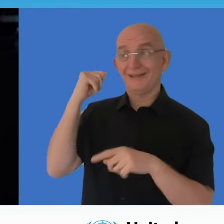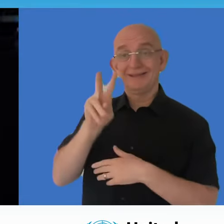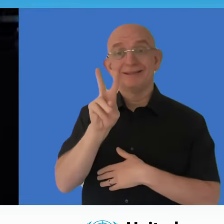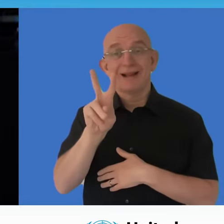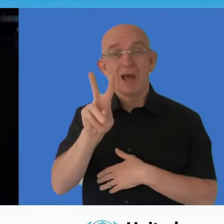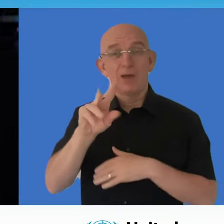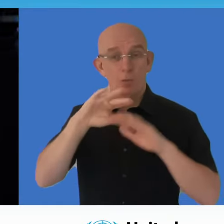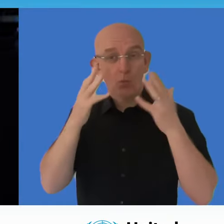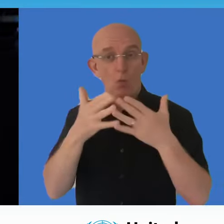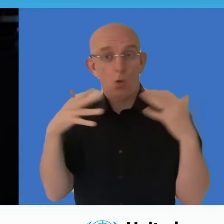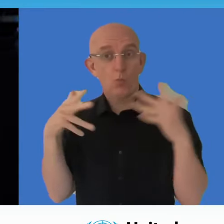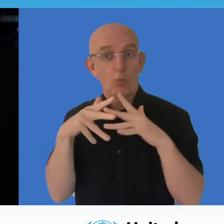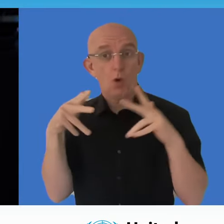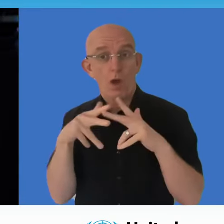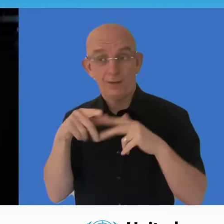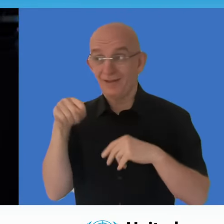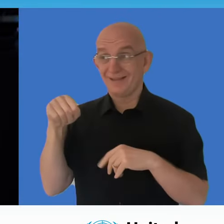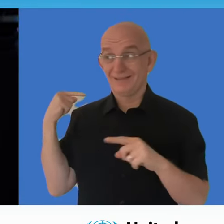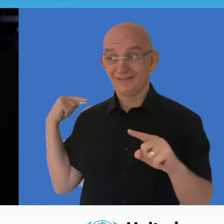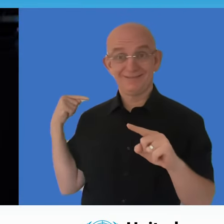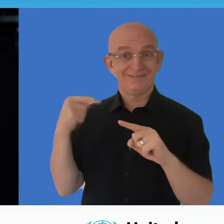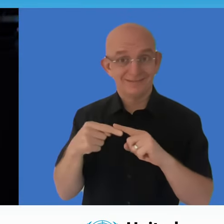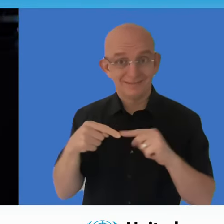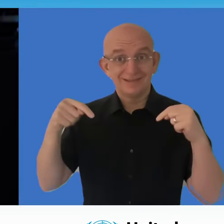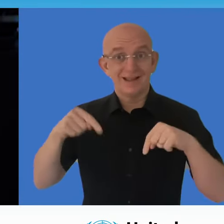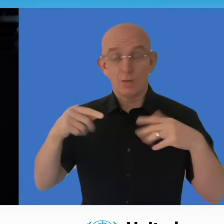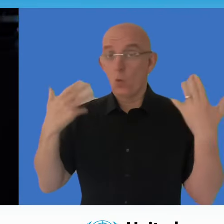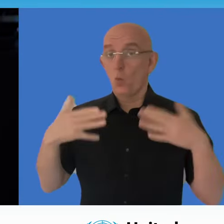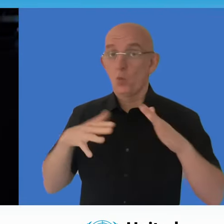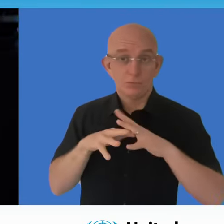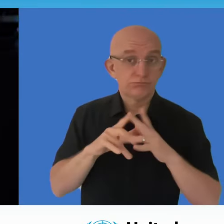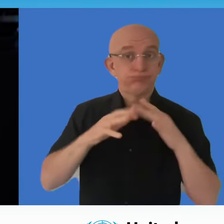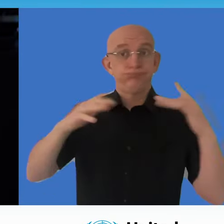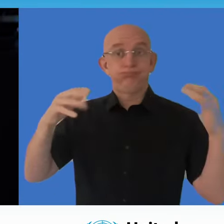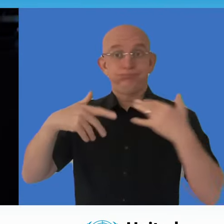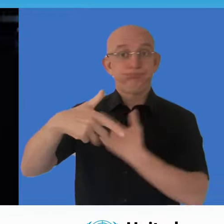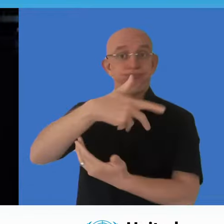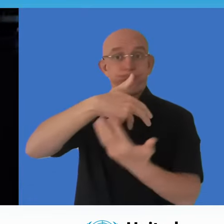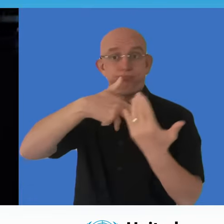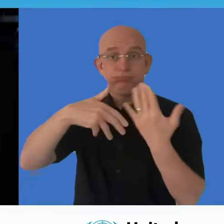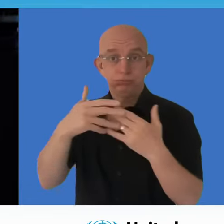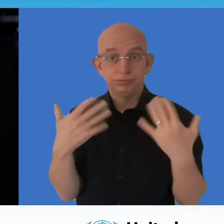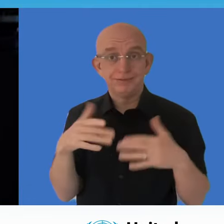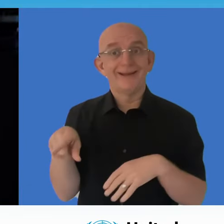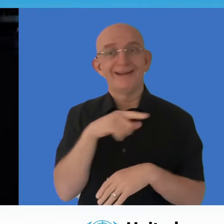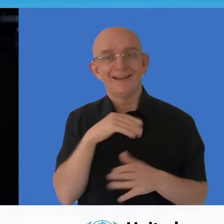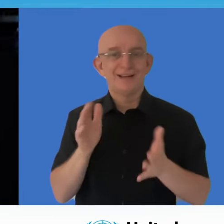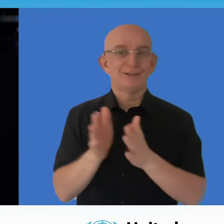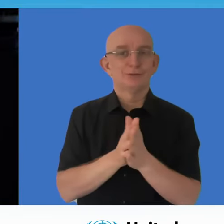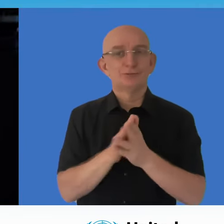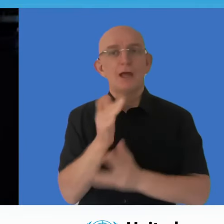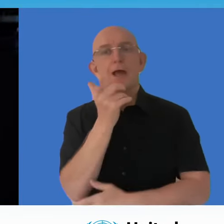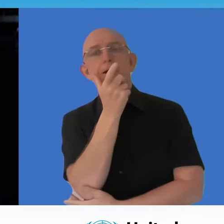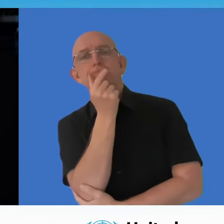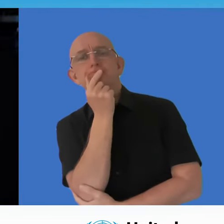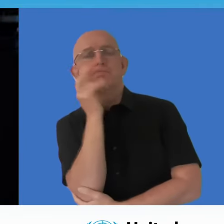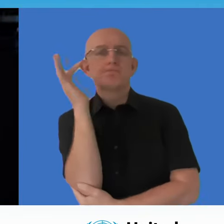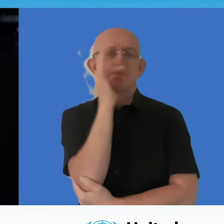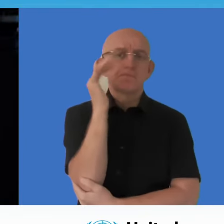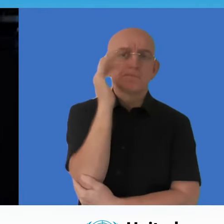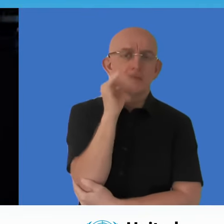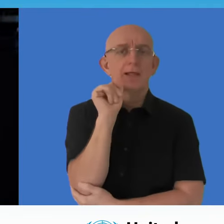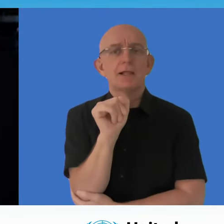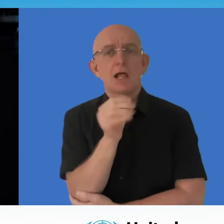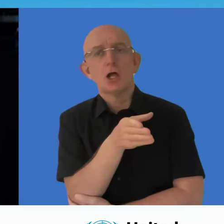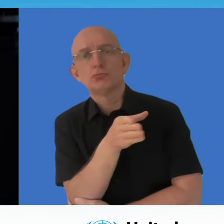It's not an easy time to be making choices. That's pretty discouraging, isn't it? Well, something tells